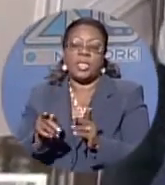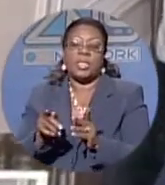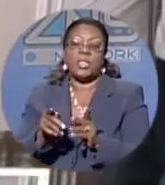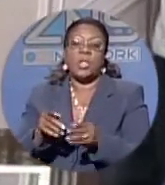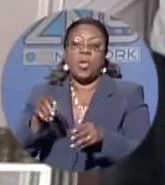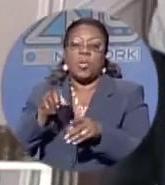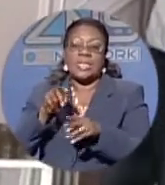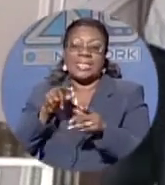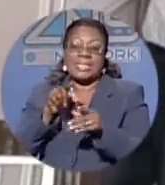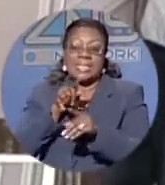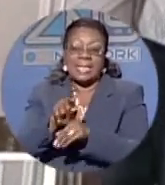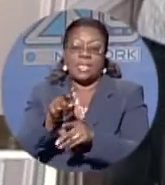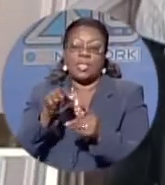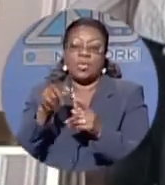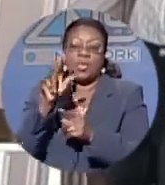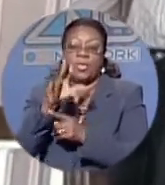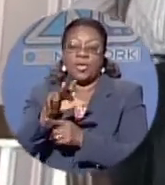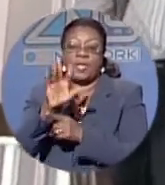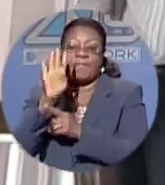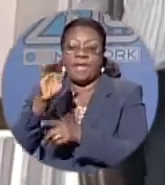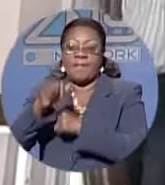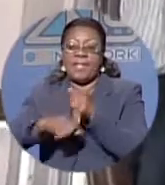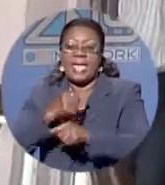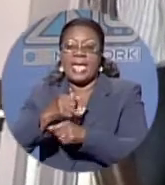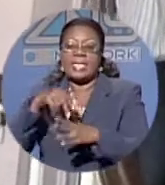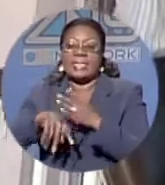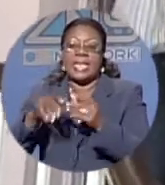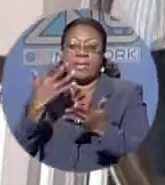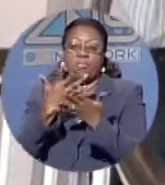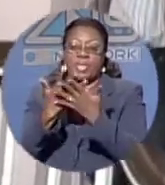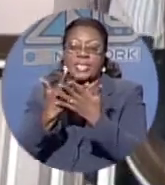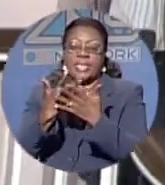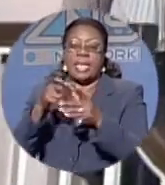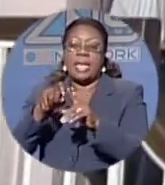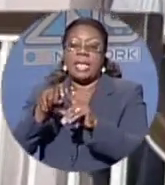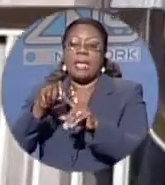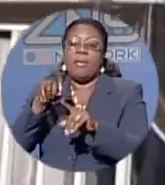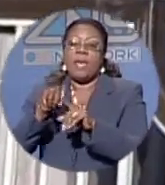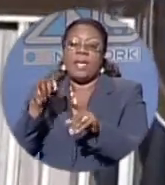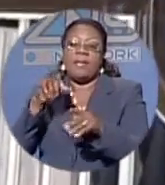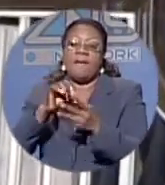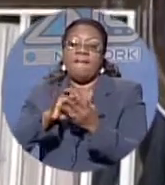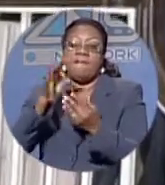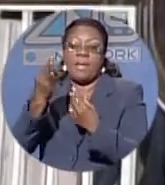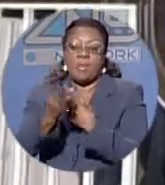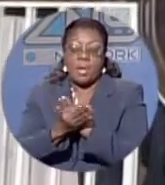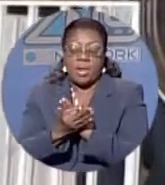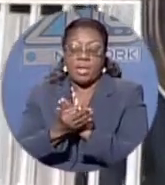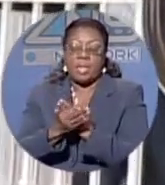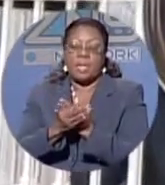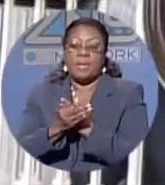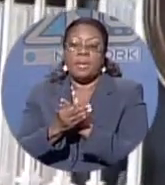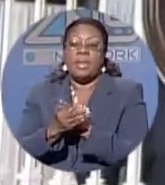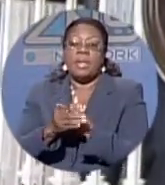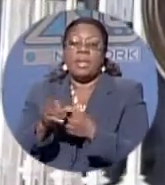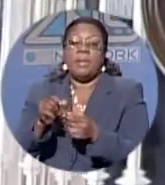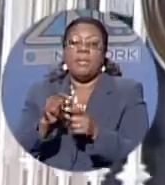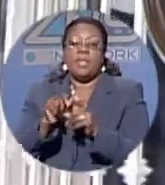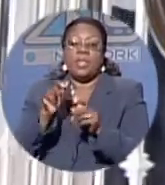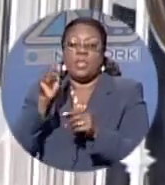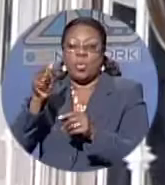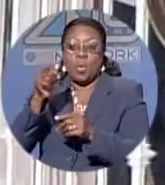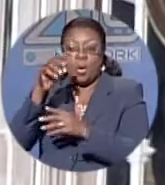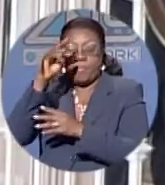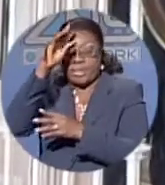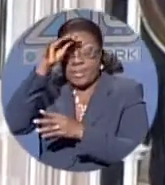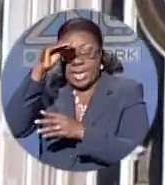to 35 years in prison in February after a jury found him guilty of 6 counts of unnatural sex with 2 of his male